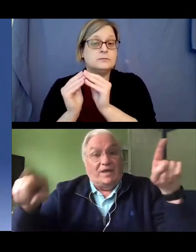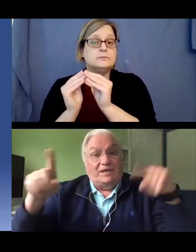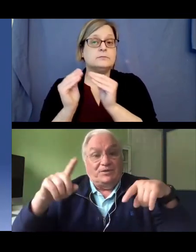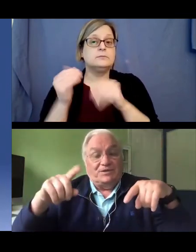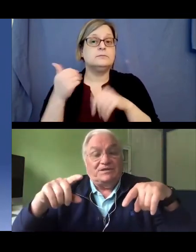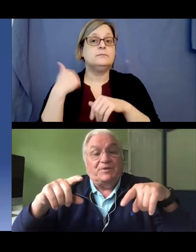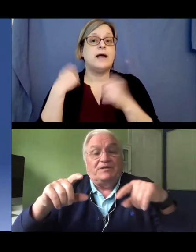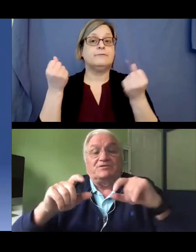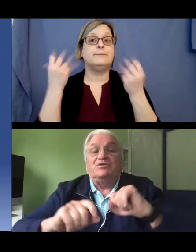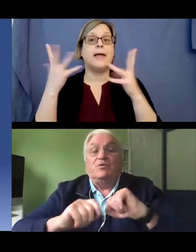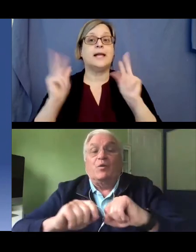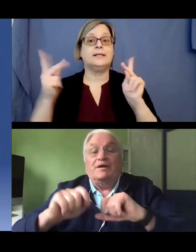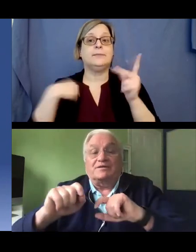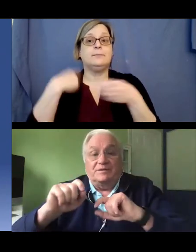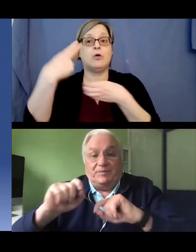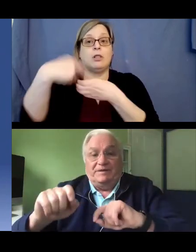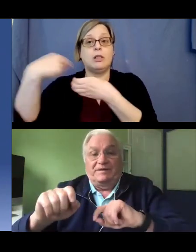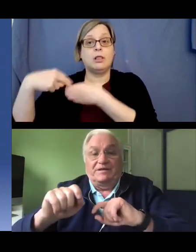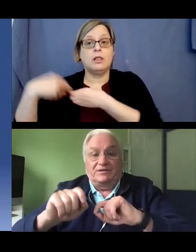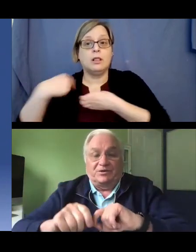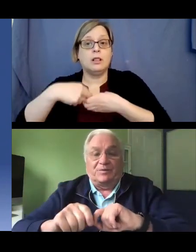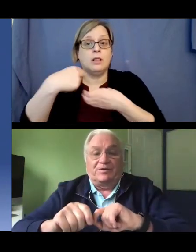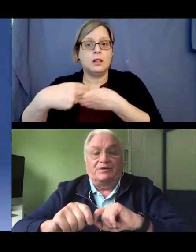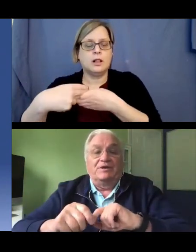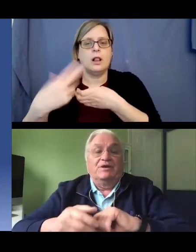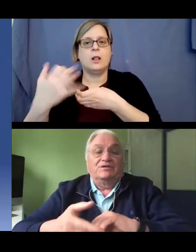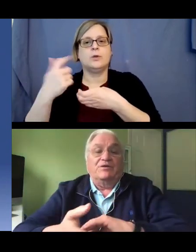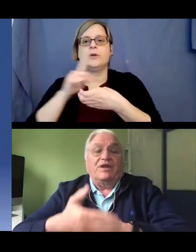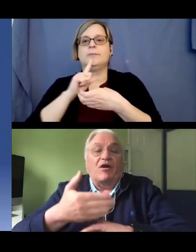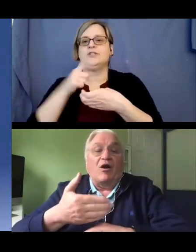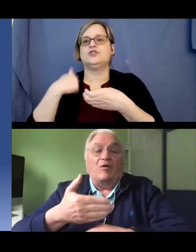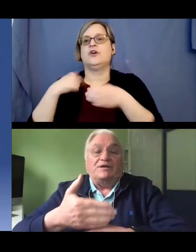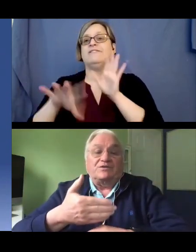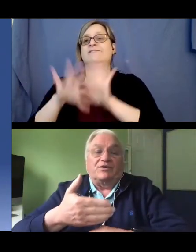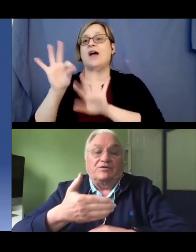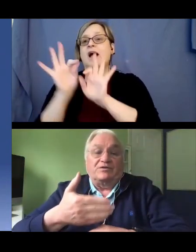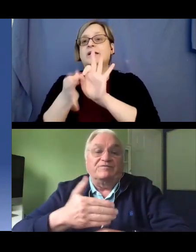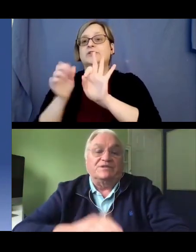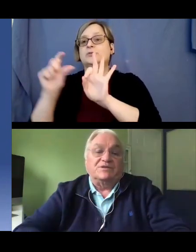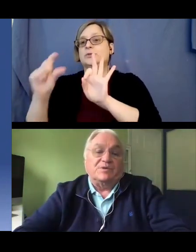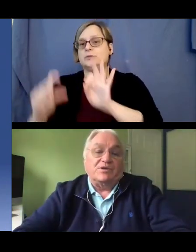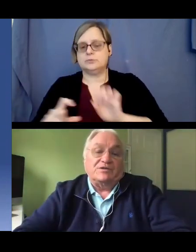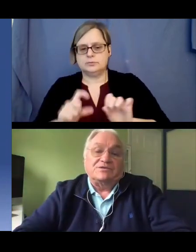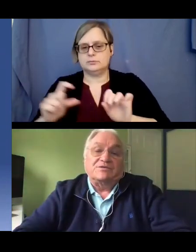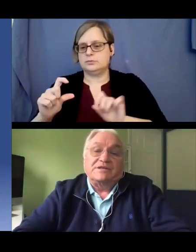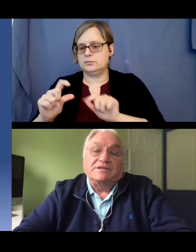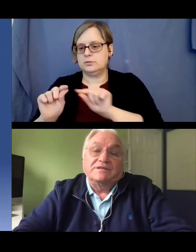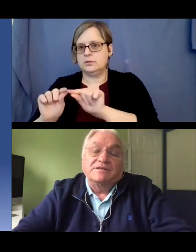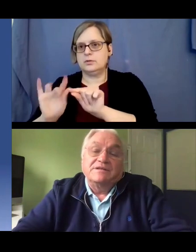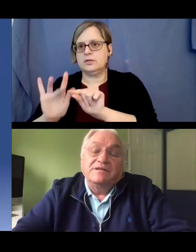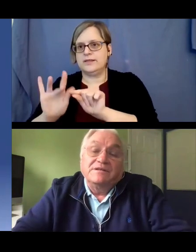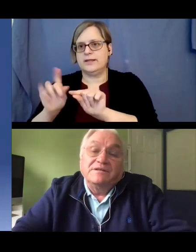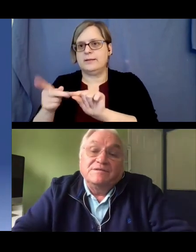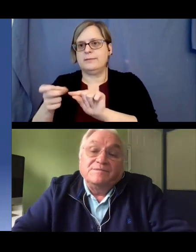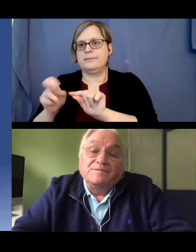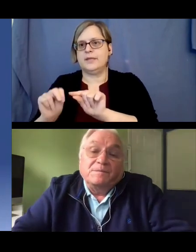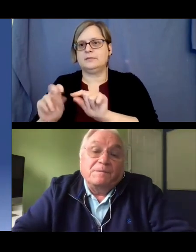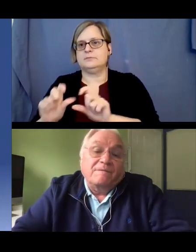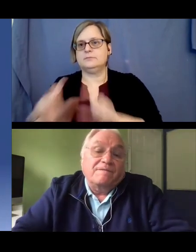have many participants, you want to pin the interpreter so they always are visible on screen.